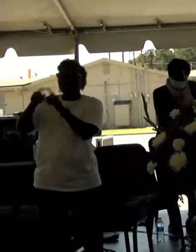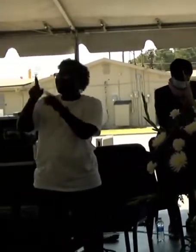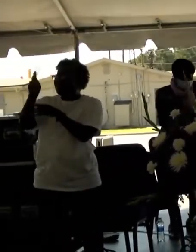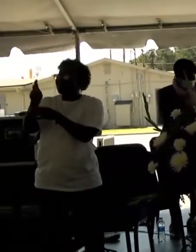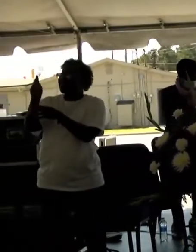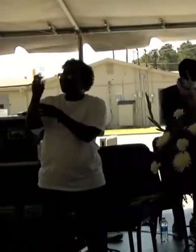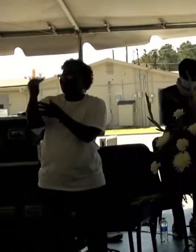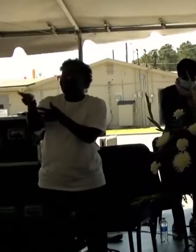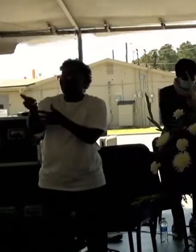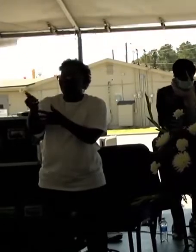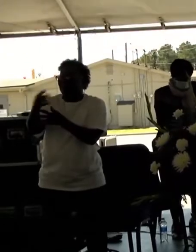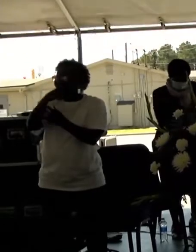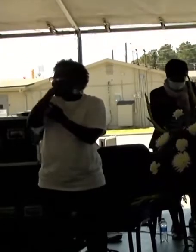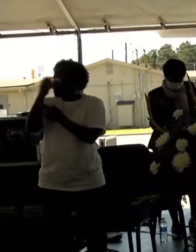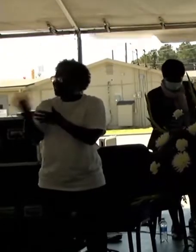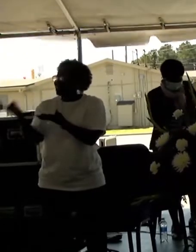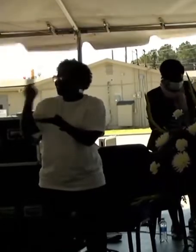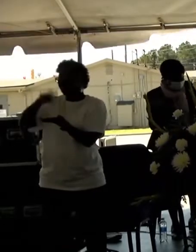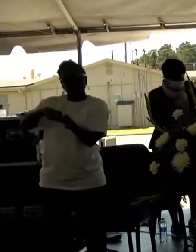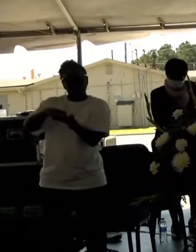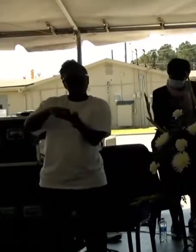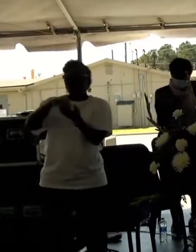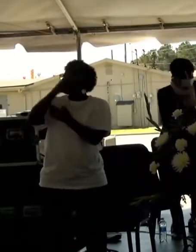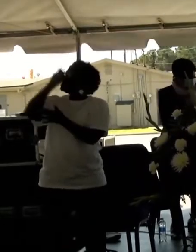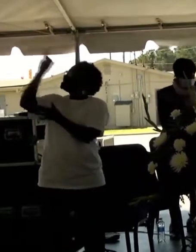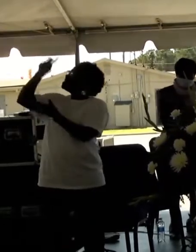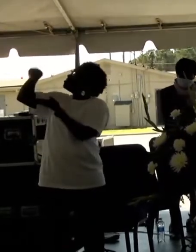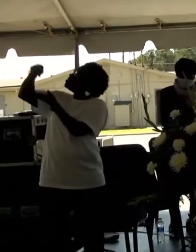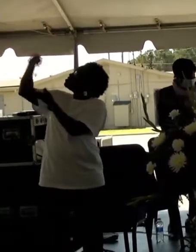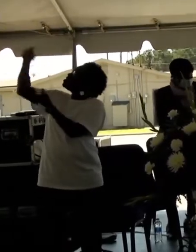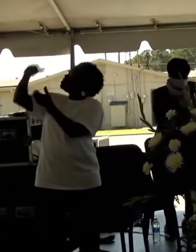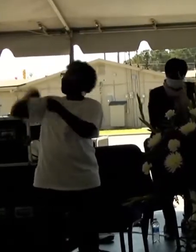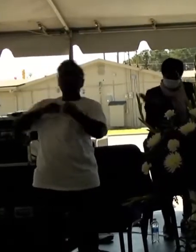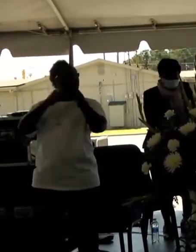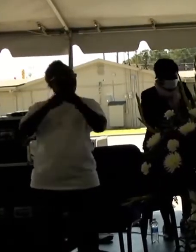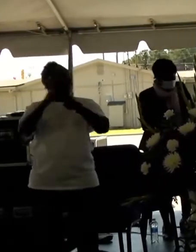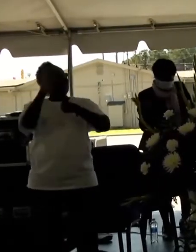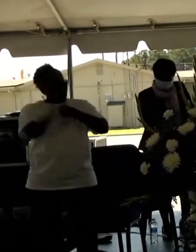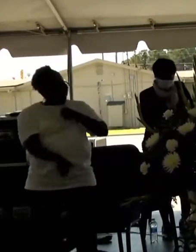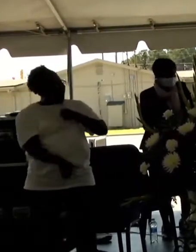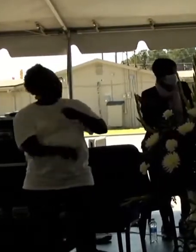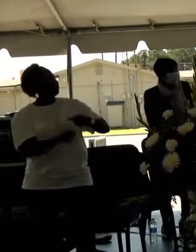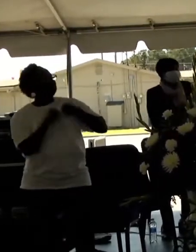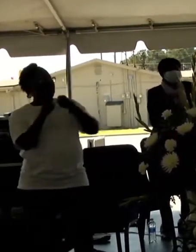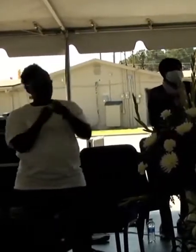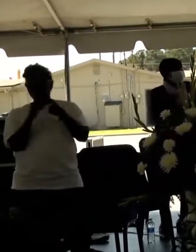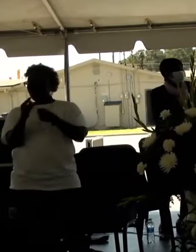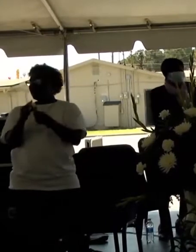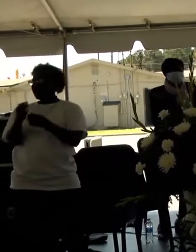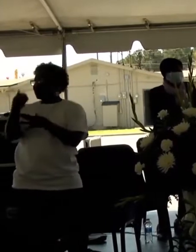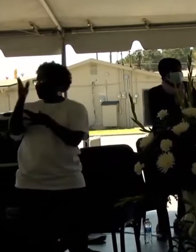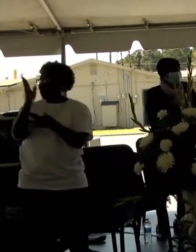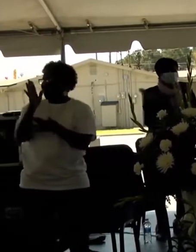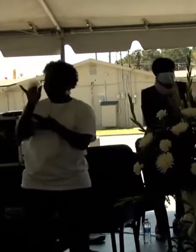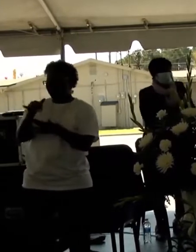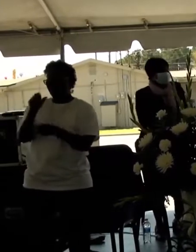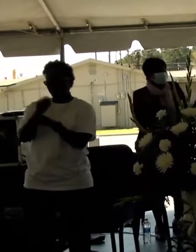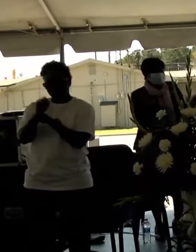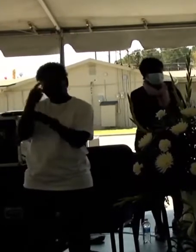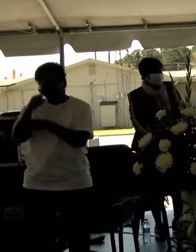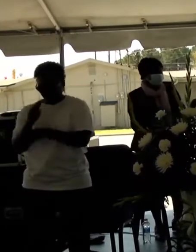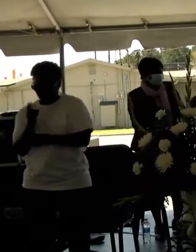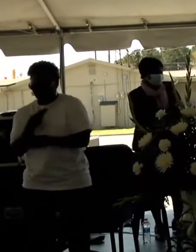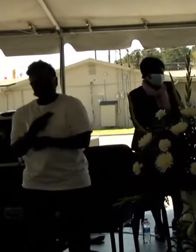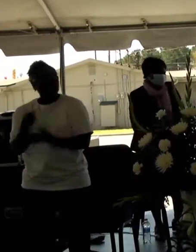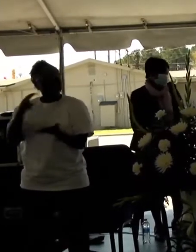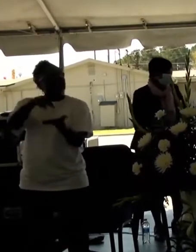up? Because of his resurrection power? That is the power of God that worketh within us.